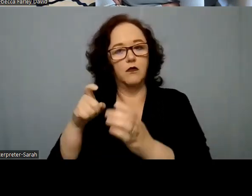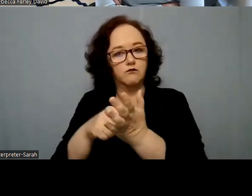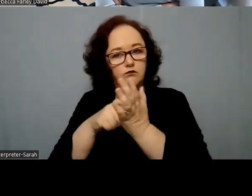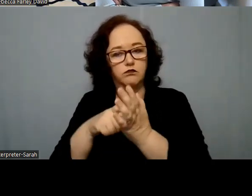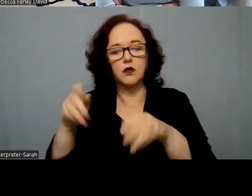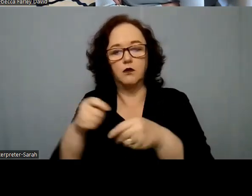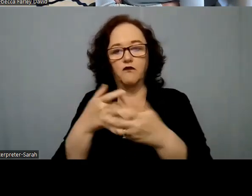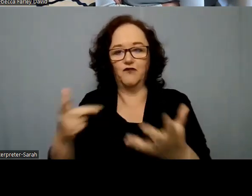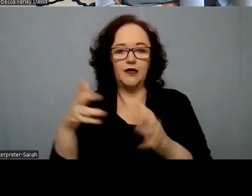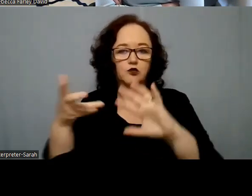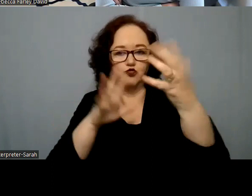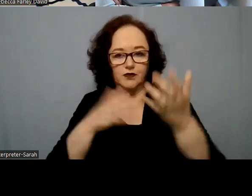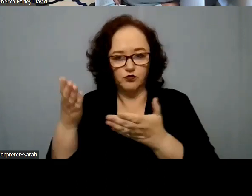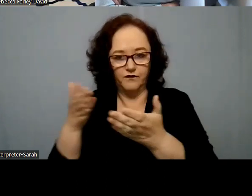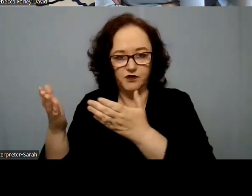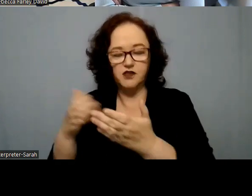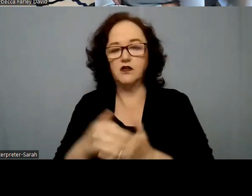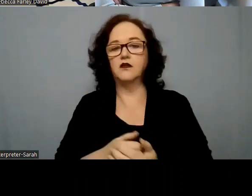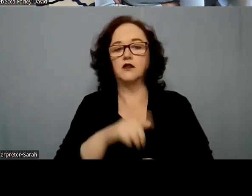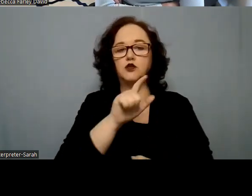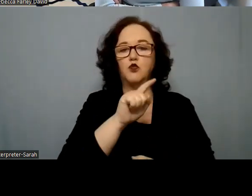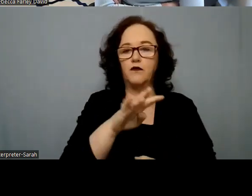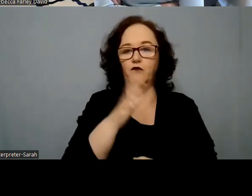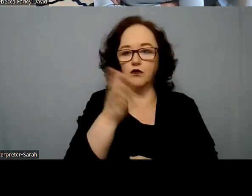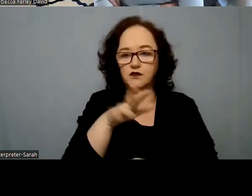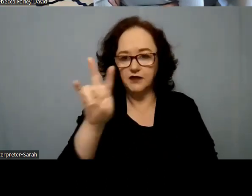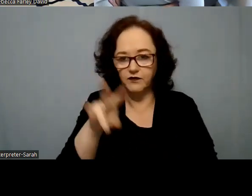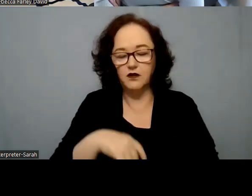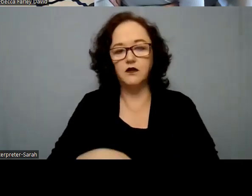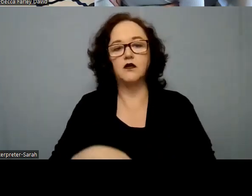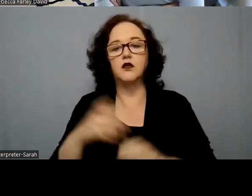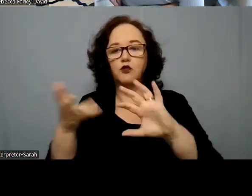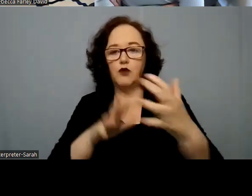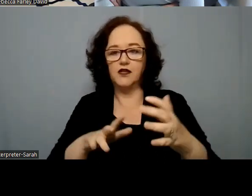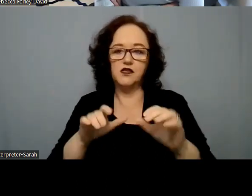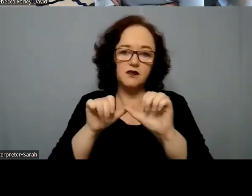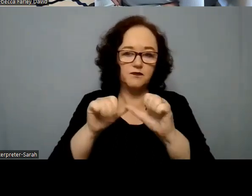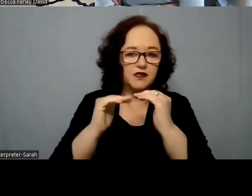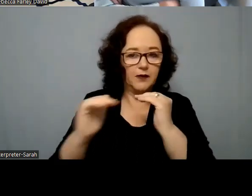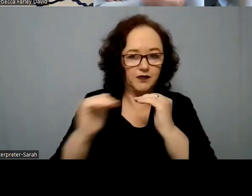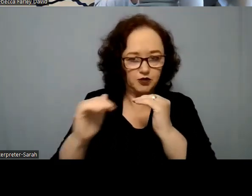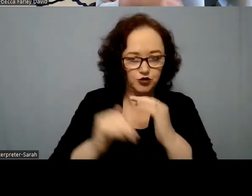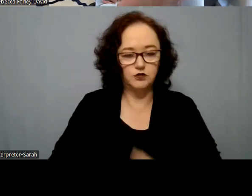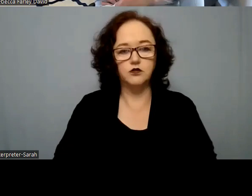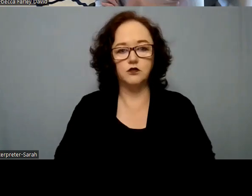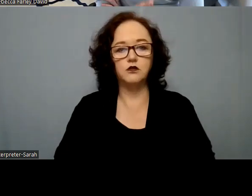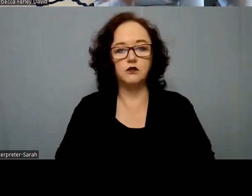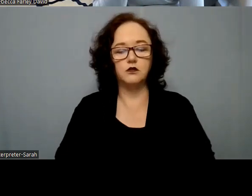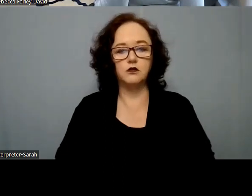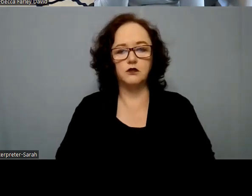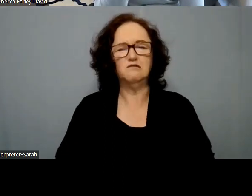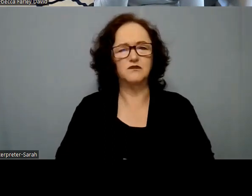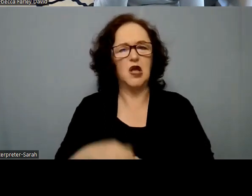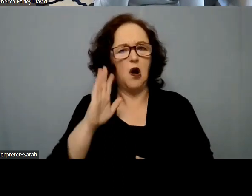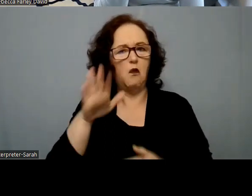includes 24/7 mobile crisis and crisis stabilization. And we'll talk more about their, we'll go into more detail